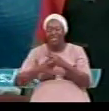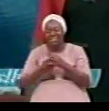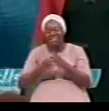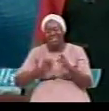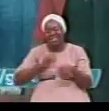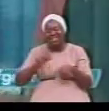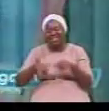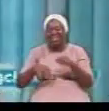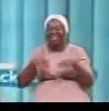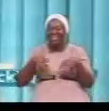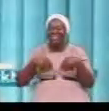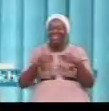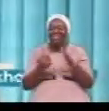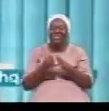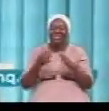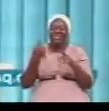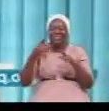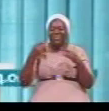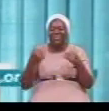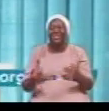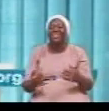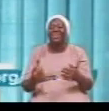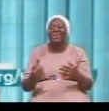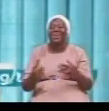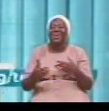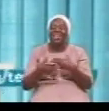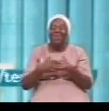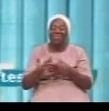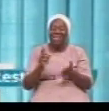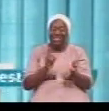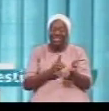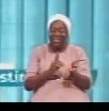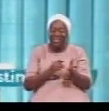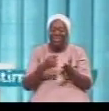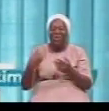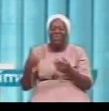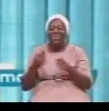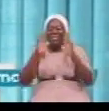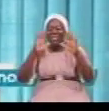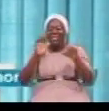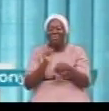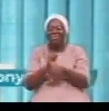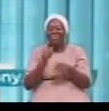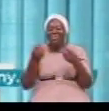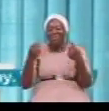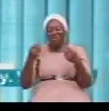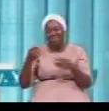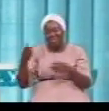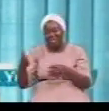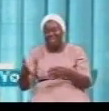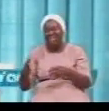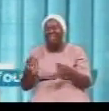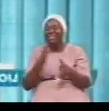Thank you. After the physician, only a miracle remains. And that miracle has happened through the great physician. Jam your hands together for the